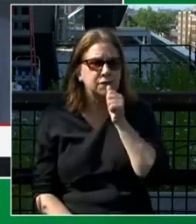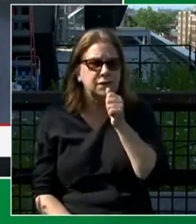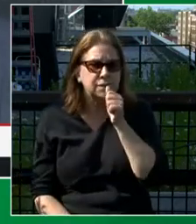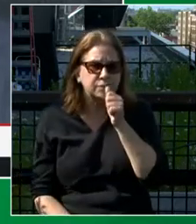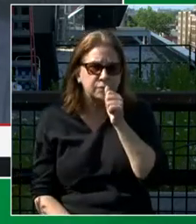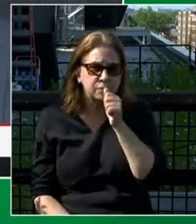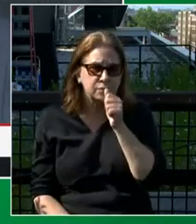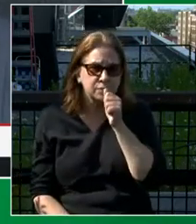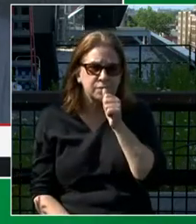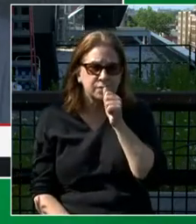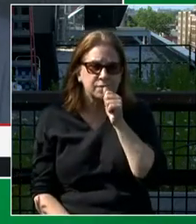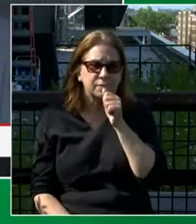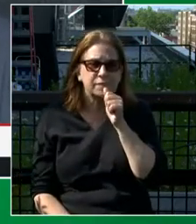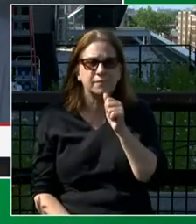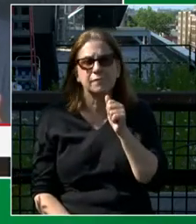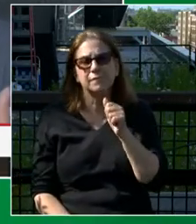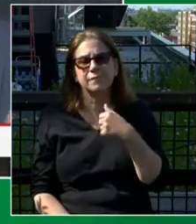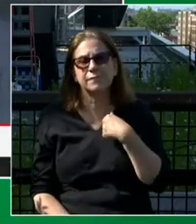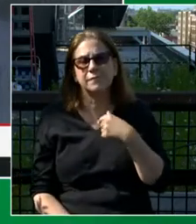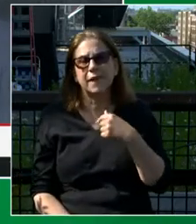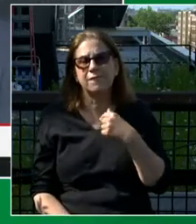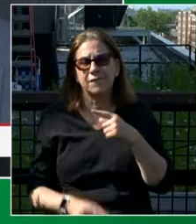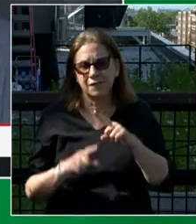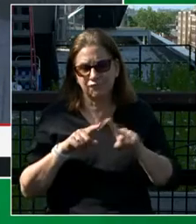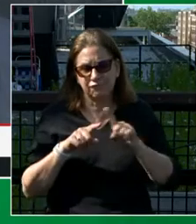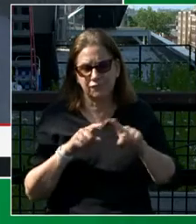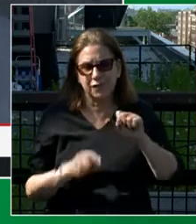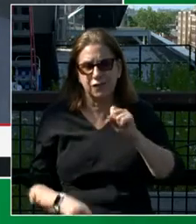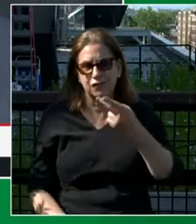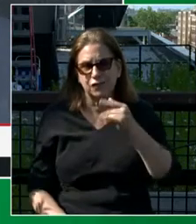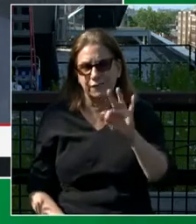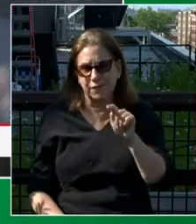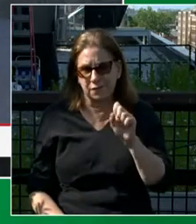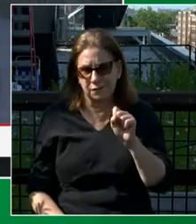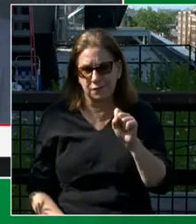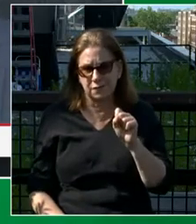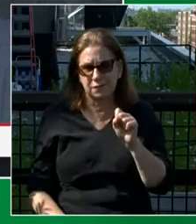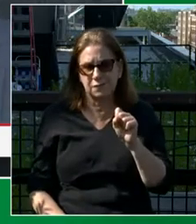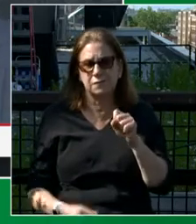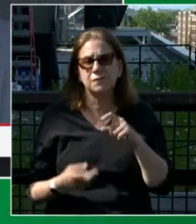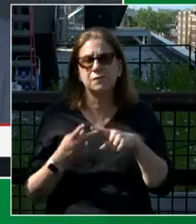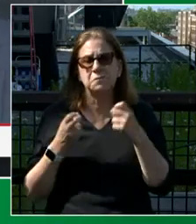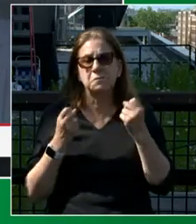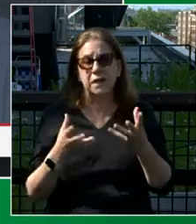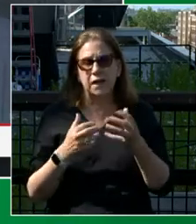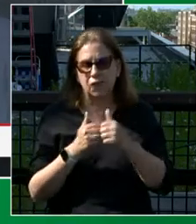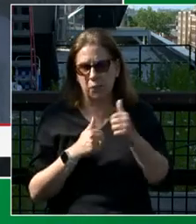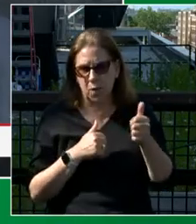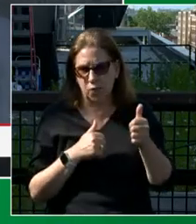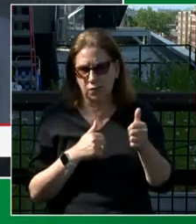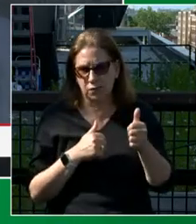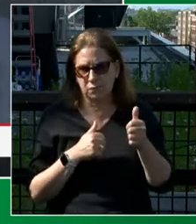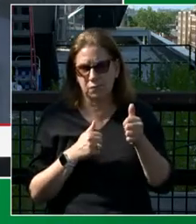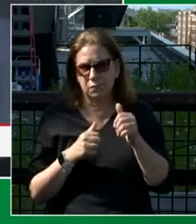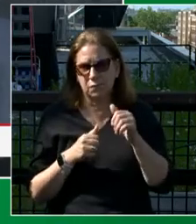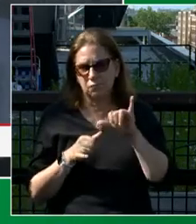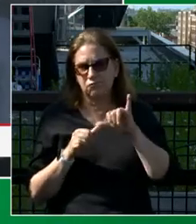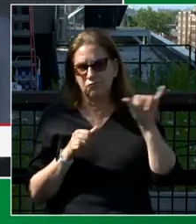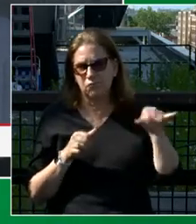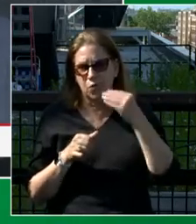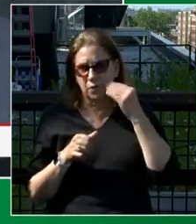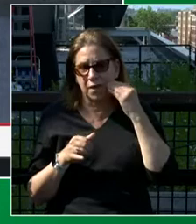And then we have the complete opposite, where people can remote. And so we have this barbell culture. And we